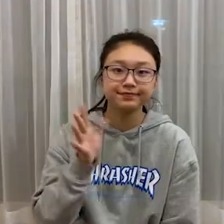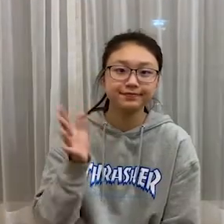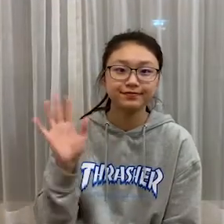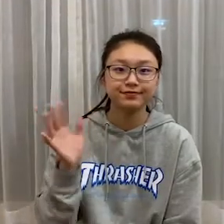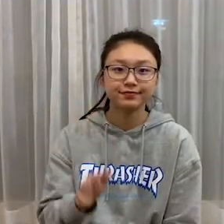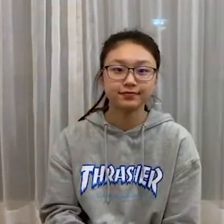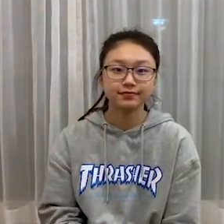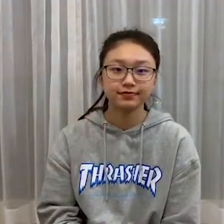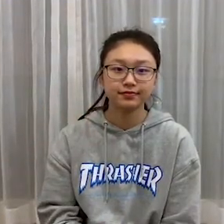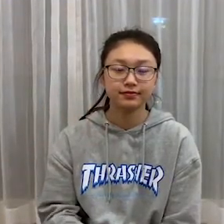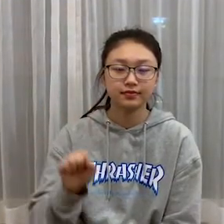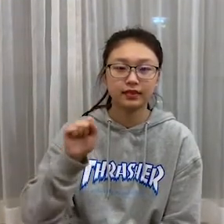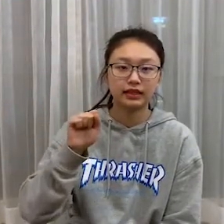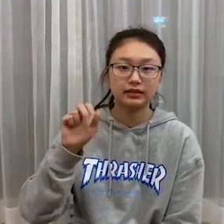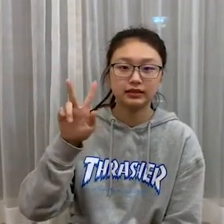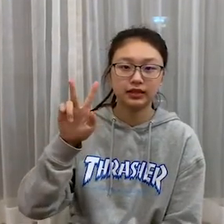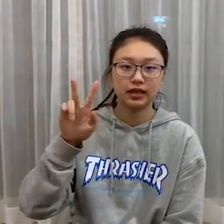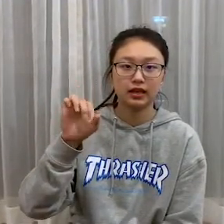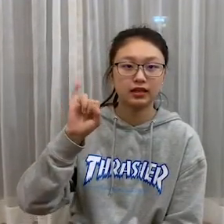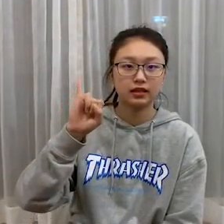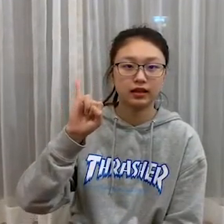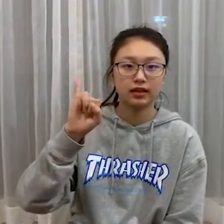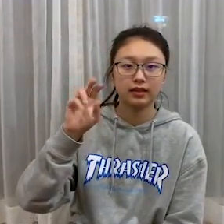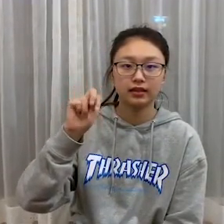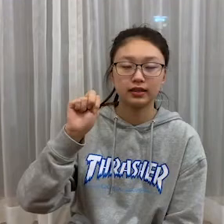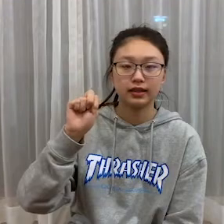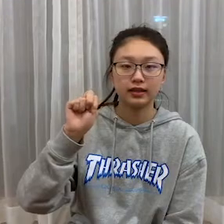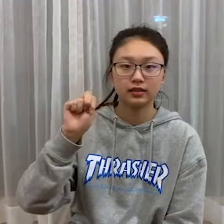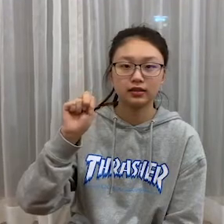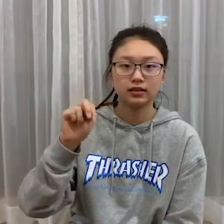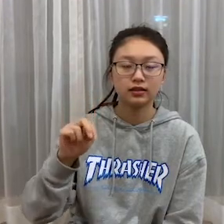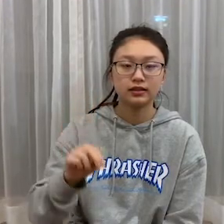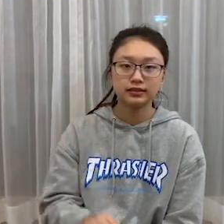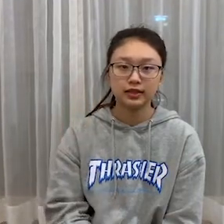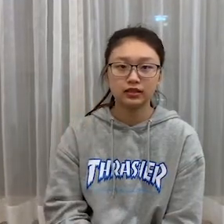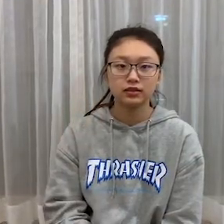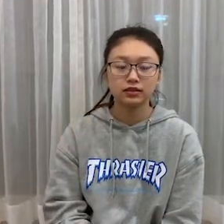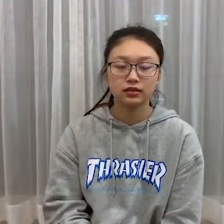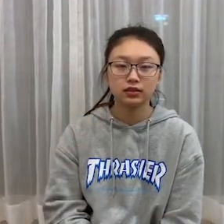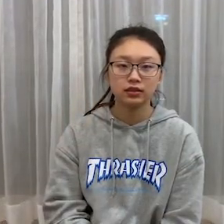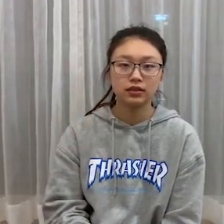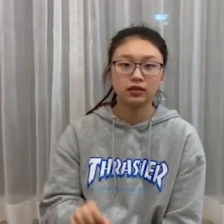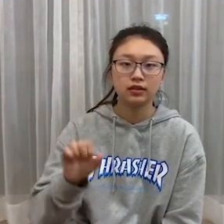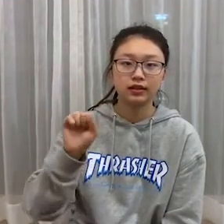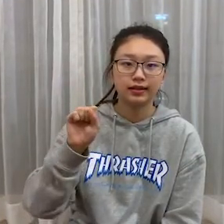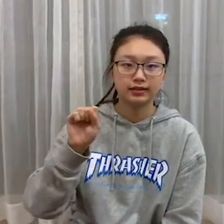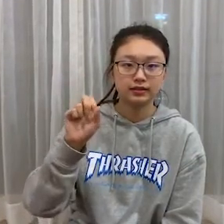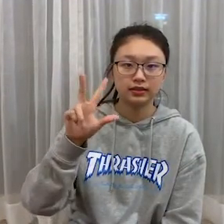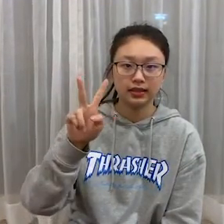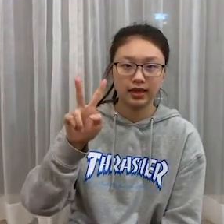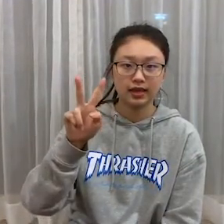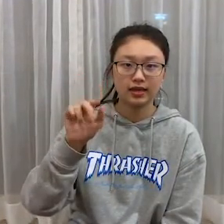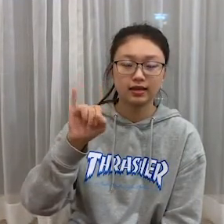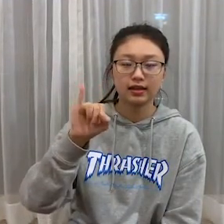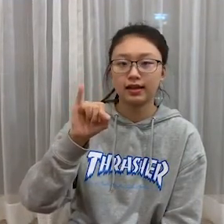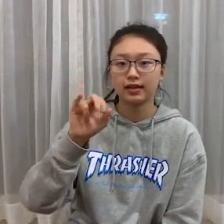or soggy. You can also refer to a kid as like naughty. And often